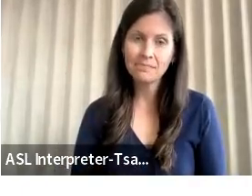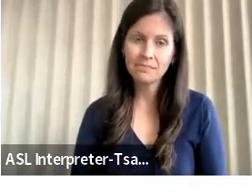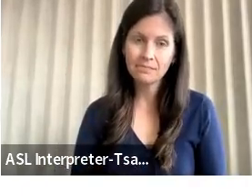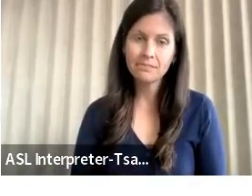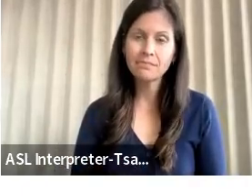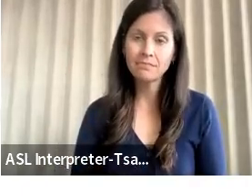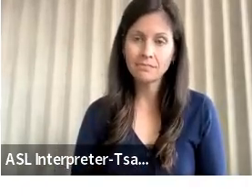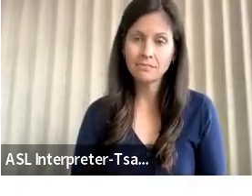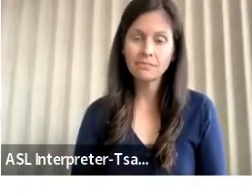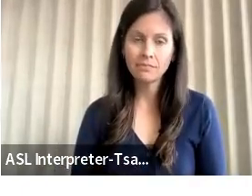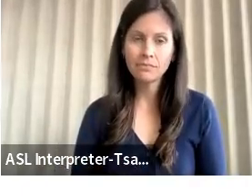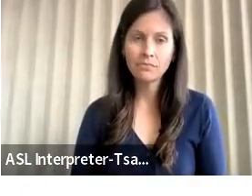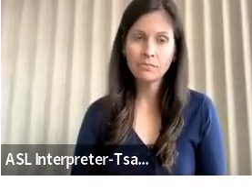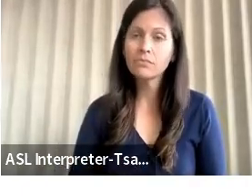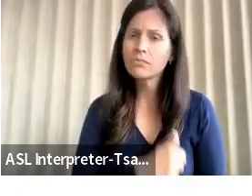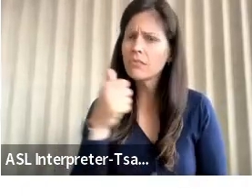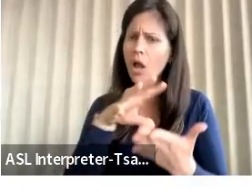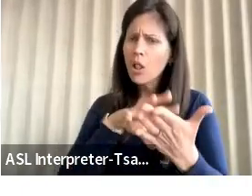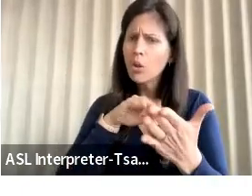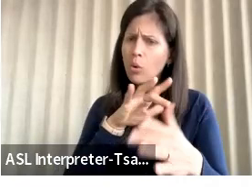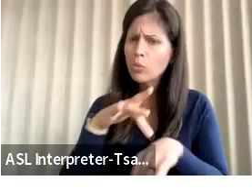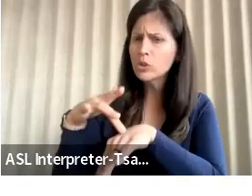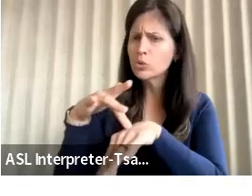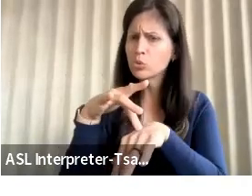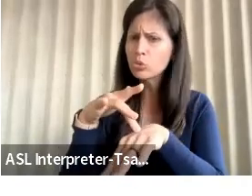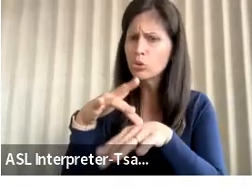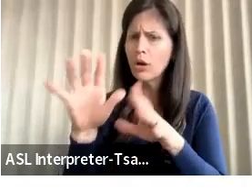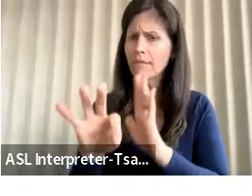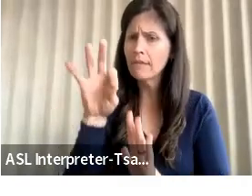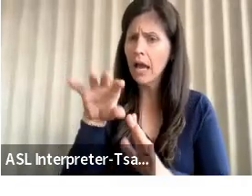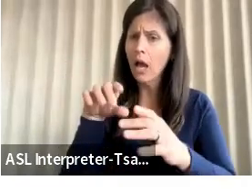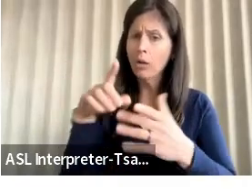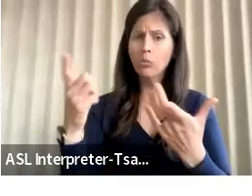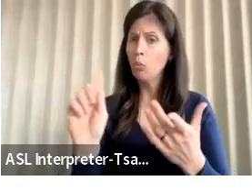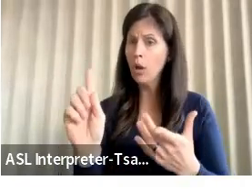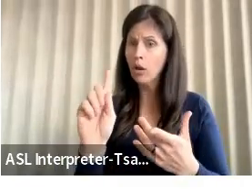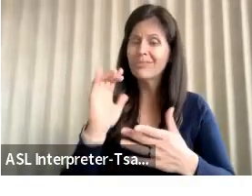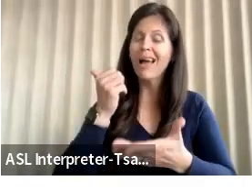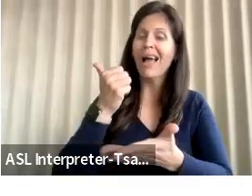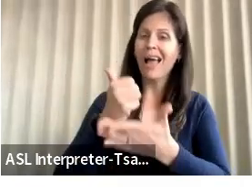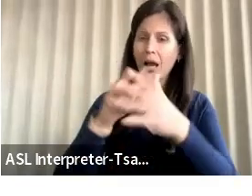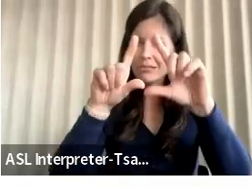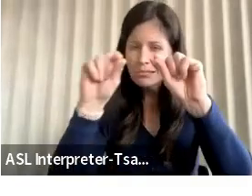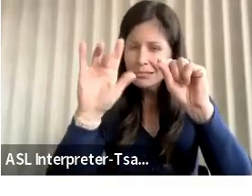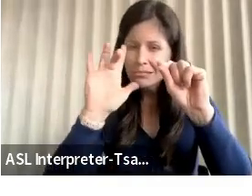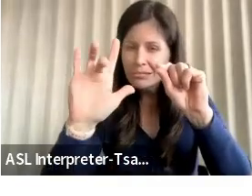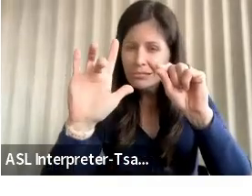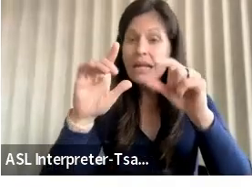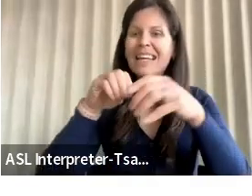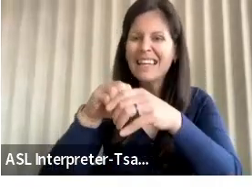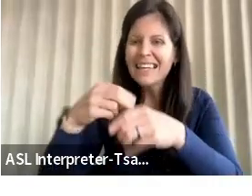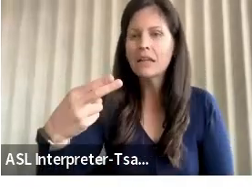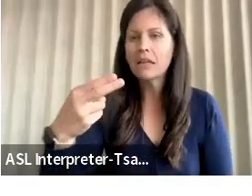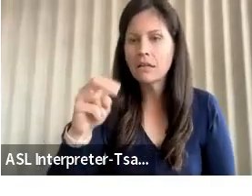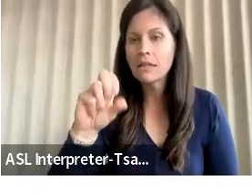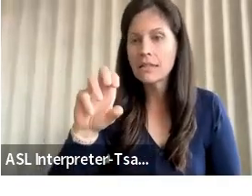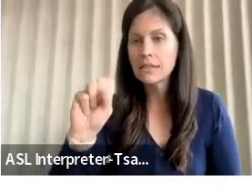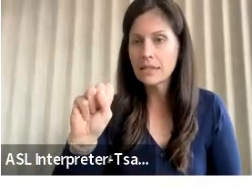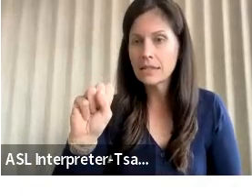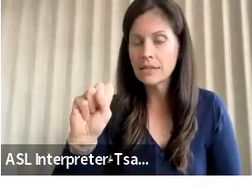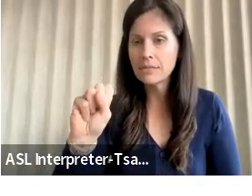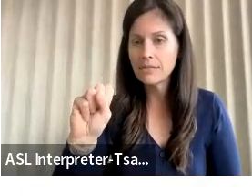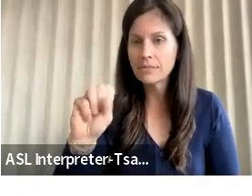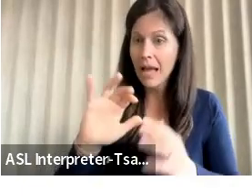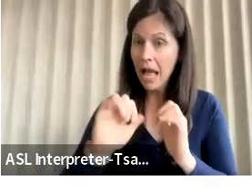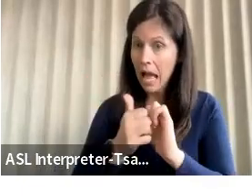Additionally, other learning resources can be found within the Help tab in HCSIS, which can be found by